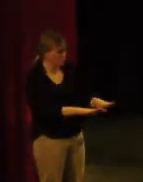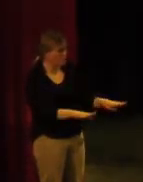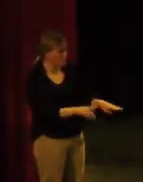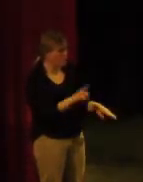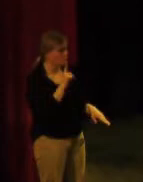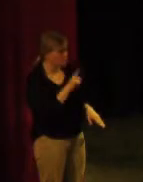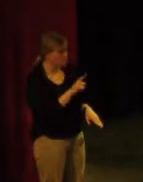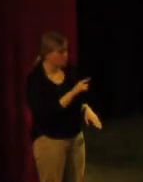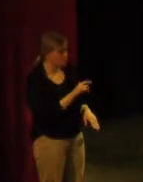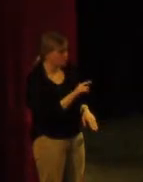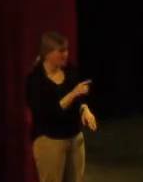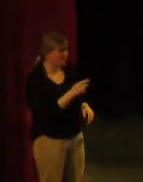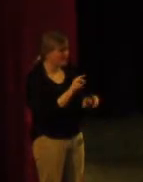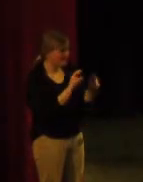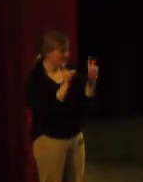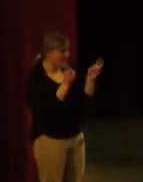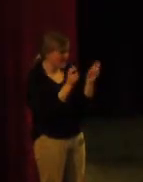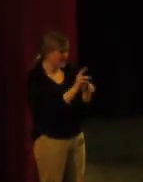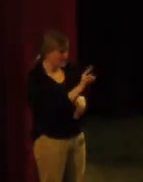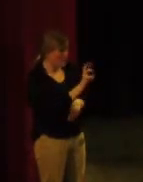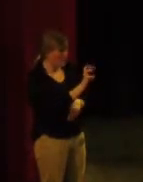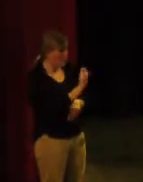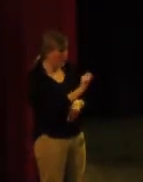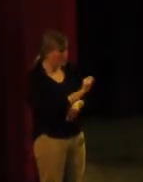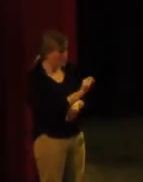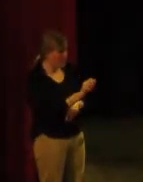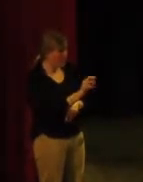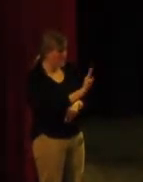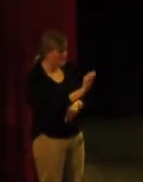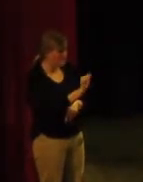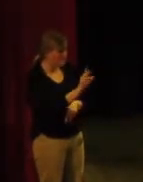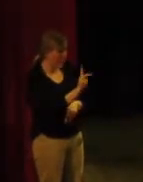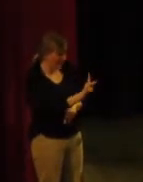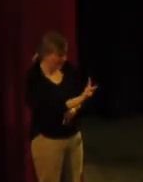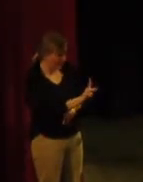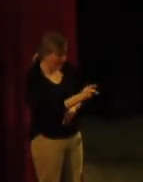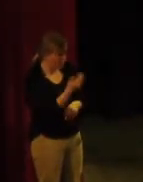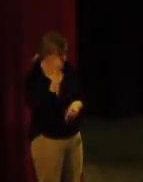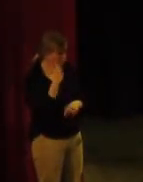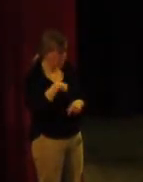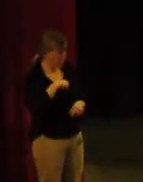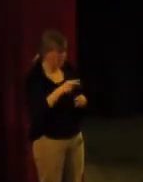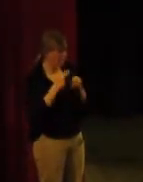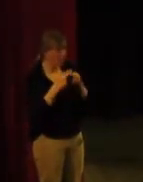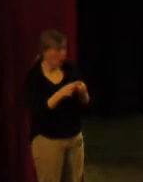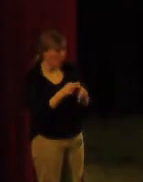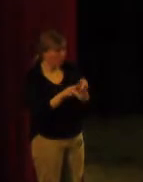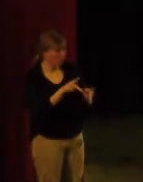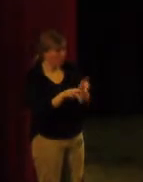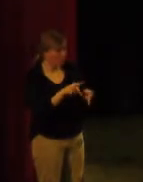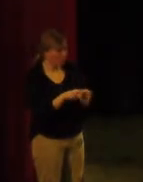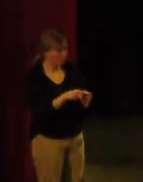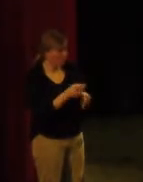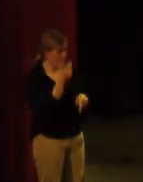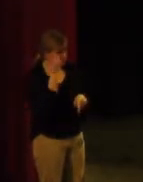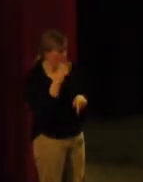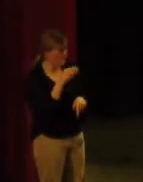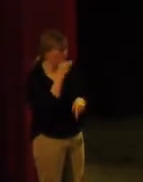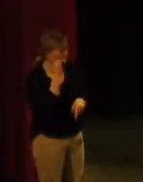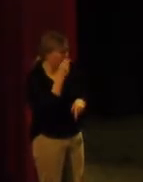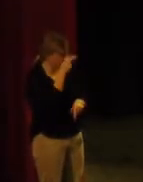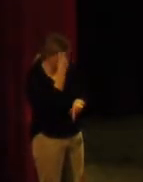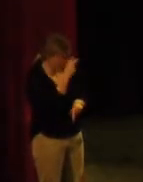nickname is wet back. And that's the name we call people that would come across the Rio Grande River, or actually they call it in Mexico, the Rio